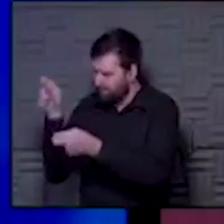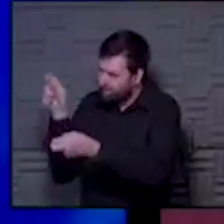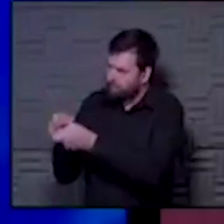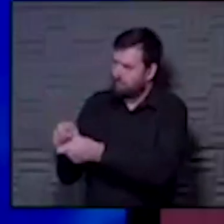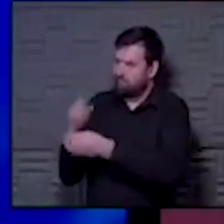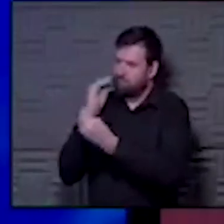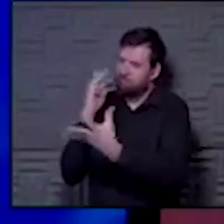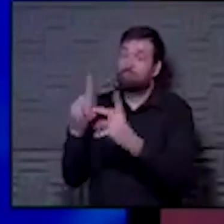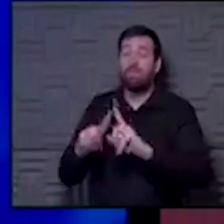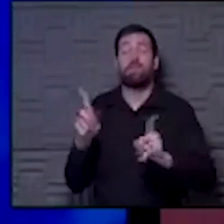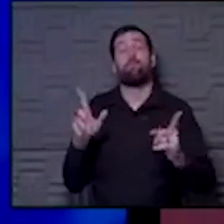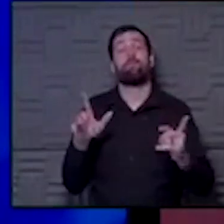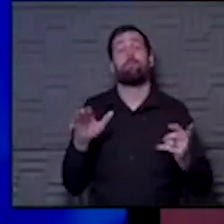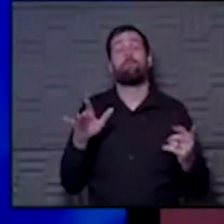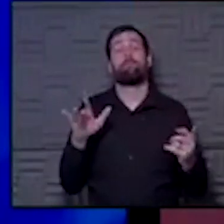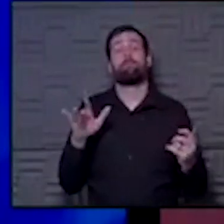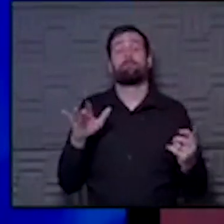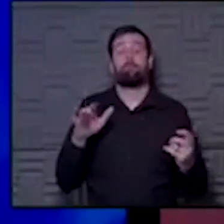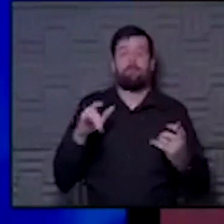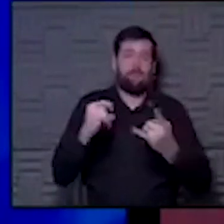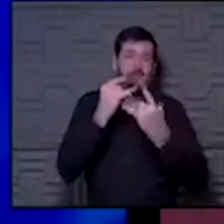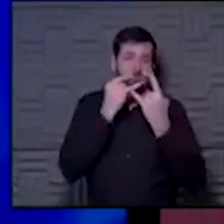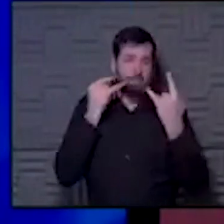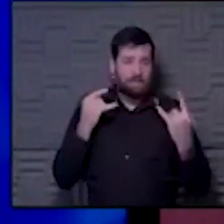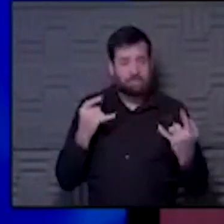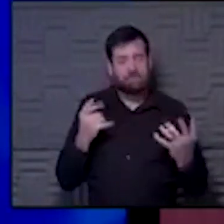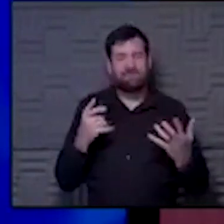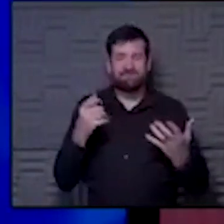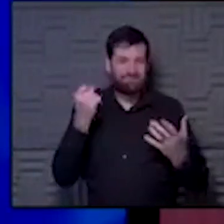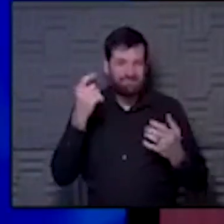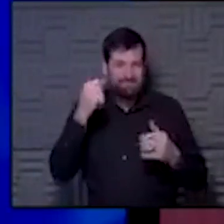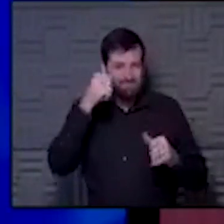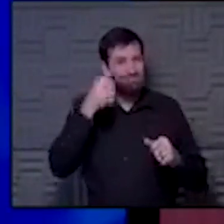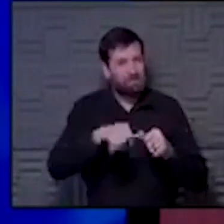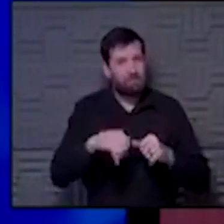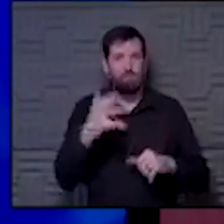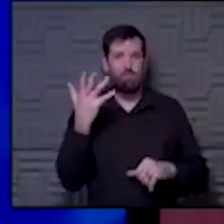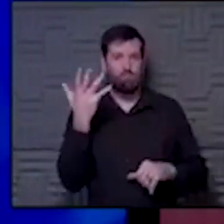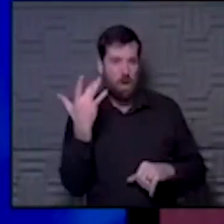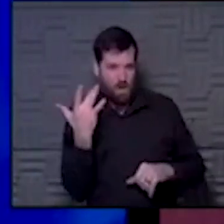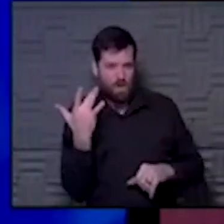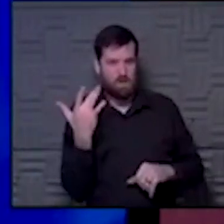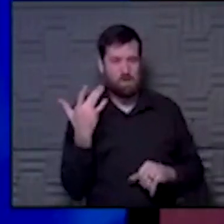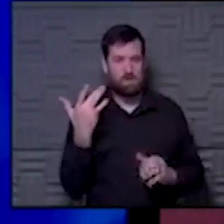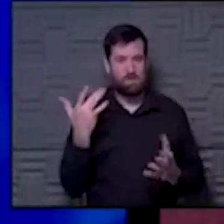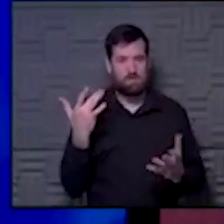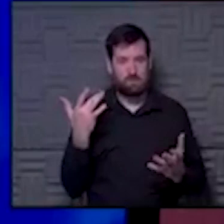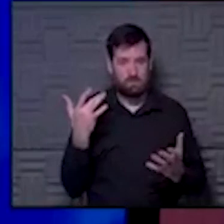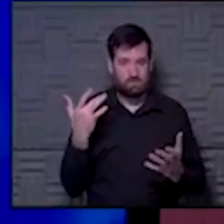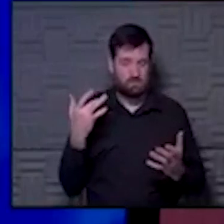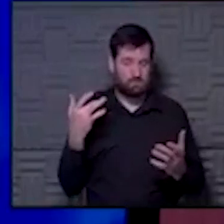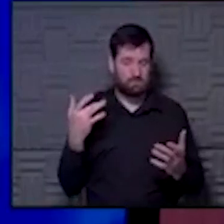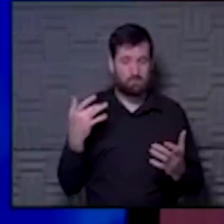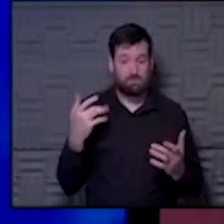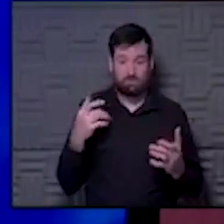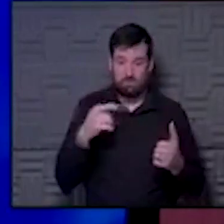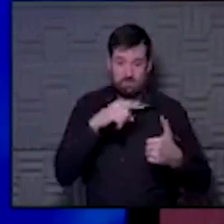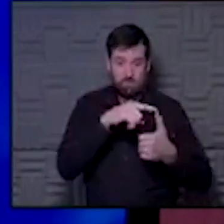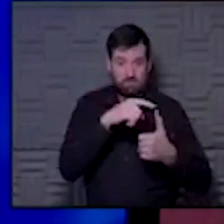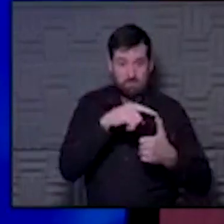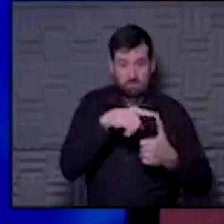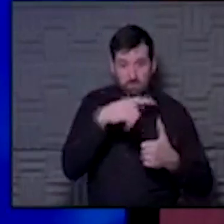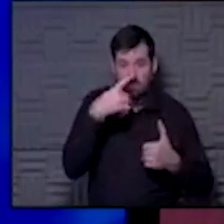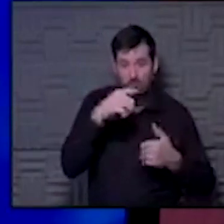but you know, the mask wearing, remember why you wear a mask. Why do you wear a mask? Is it A,